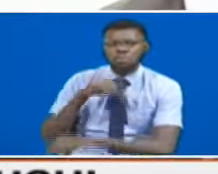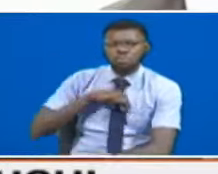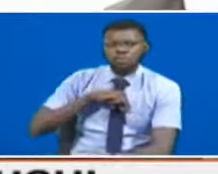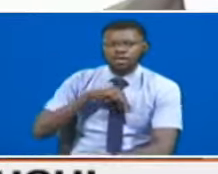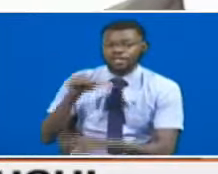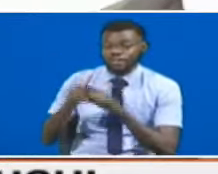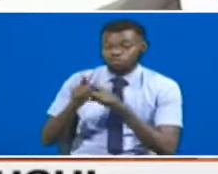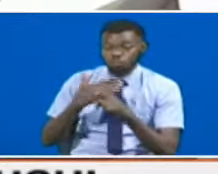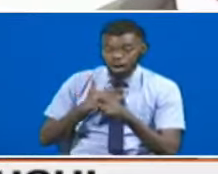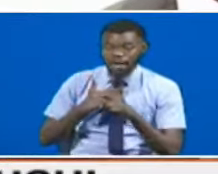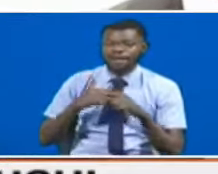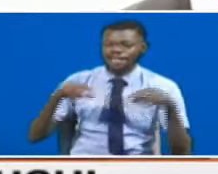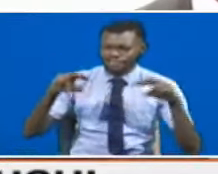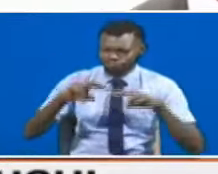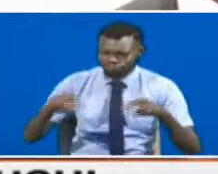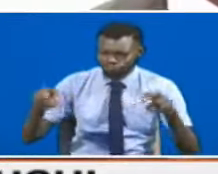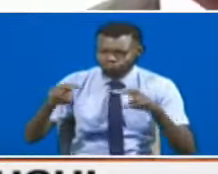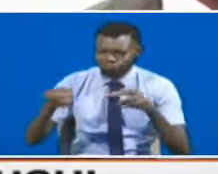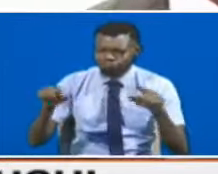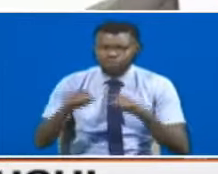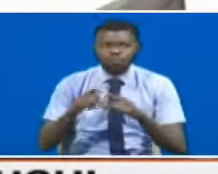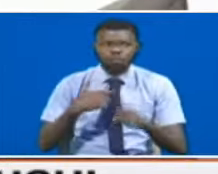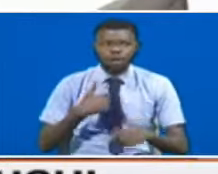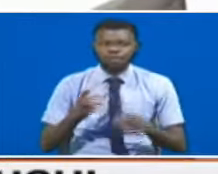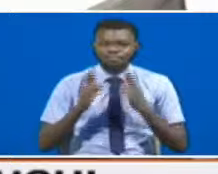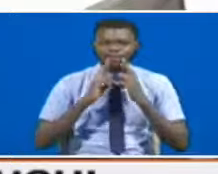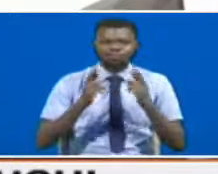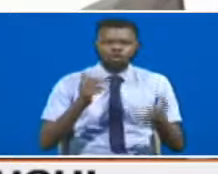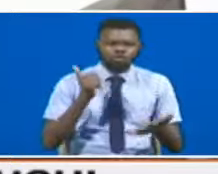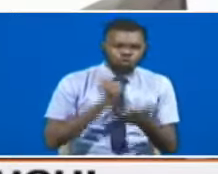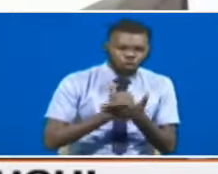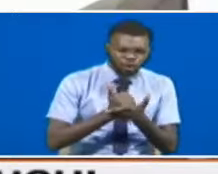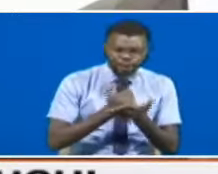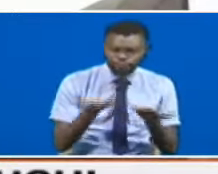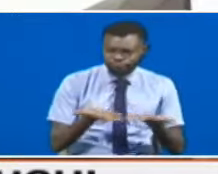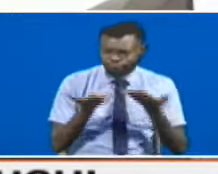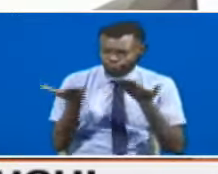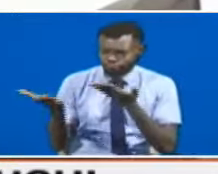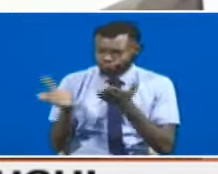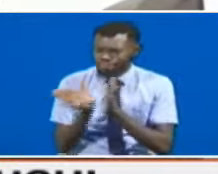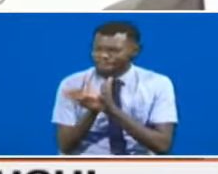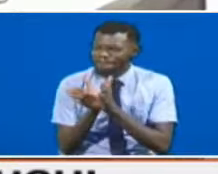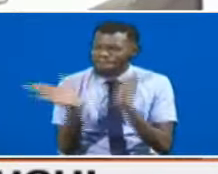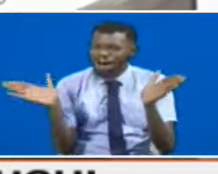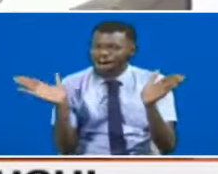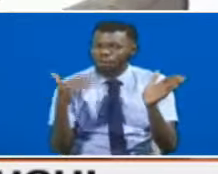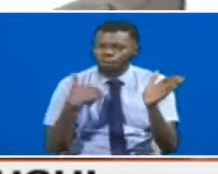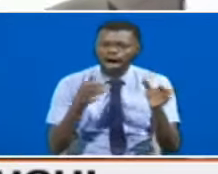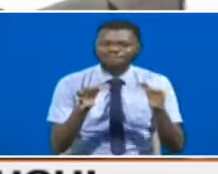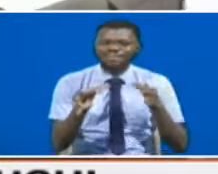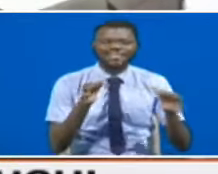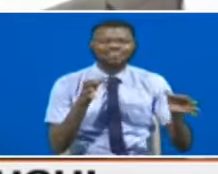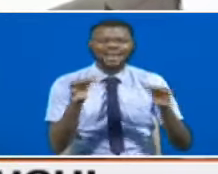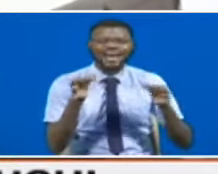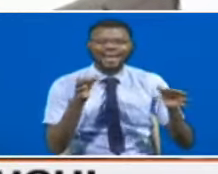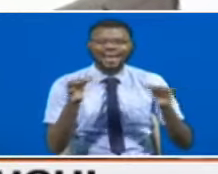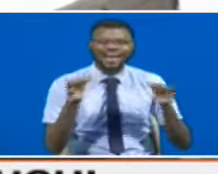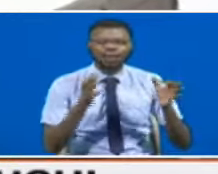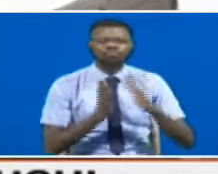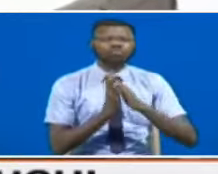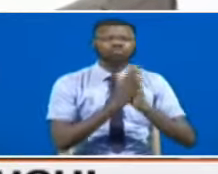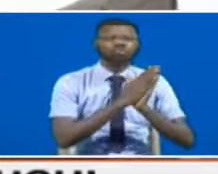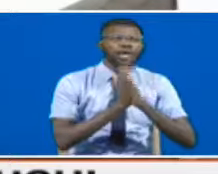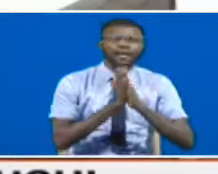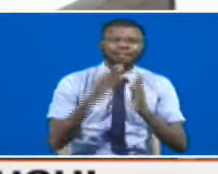investigation done and an audit report tabled to members of the public. We need clear explanations and not sideshows on what has